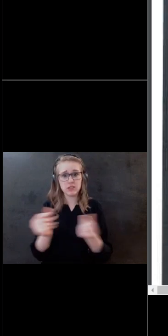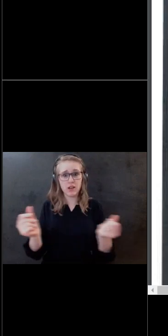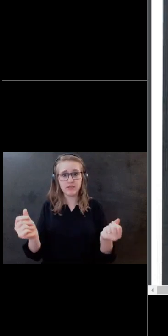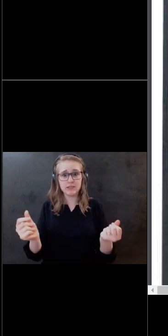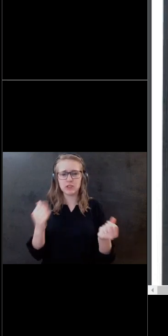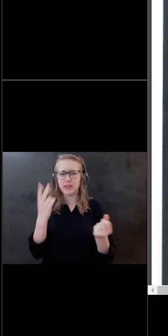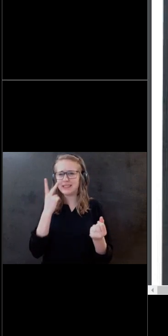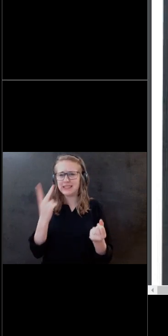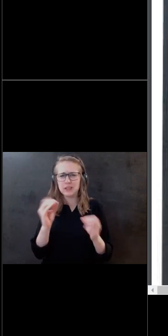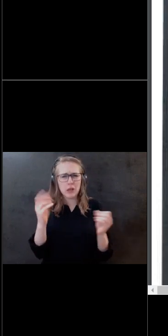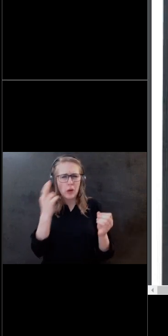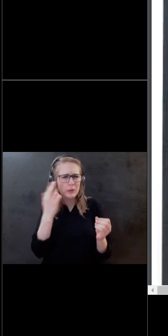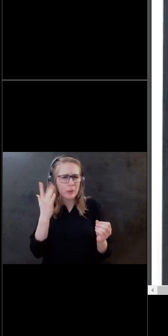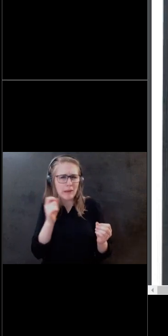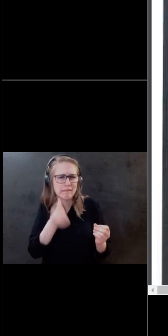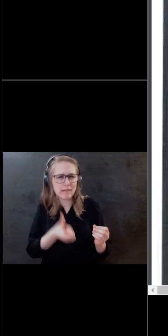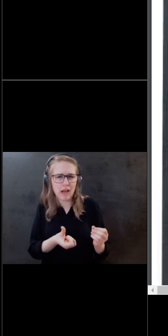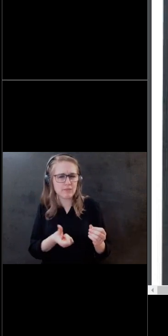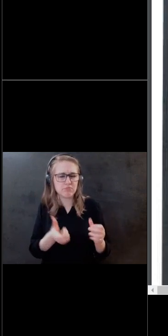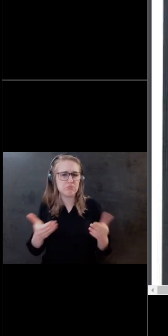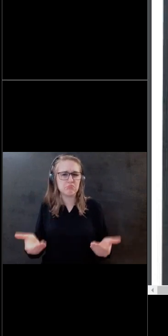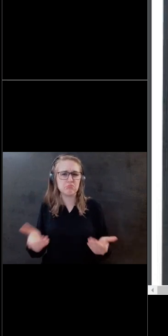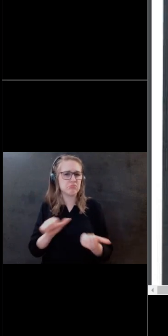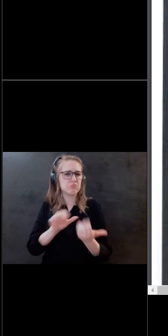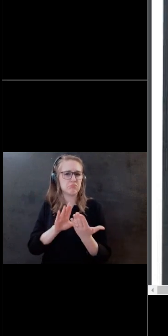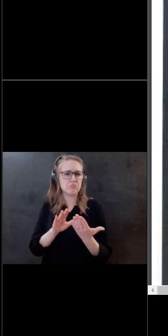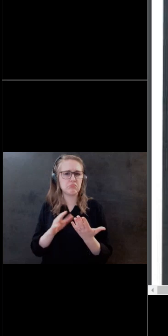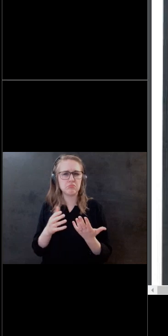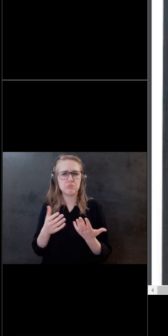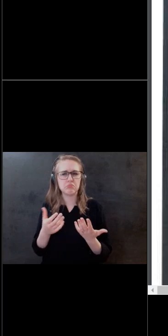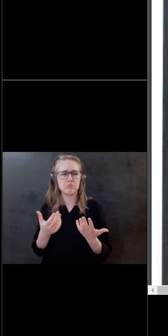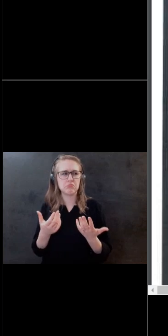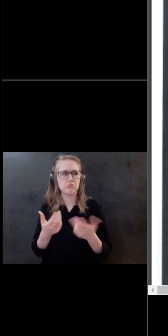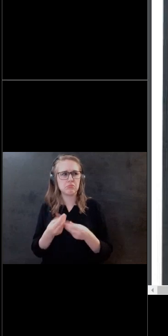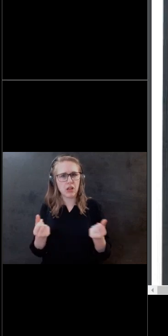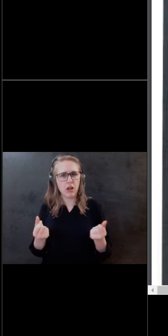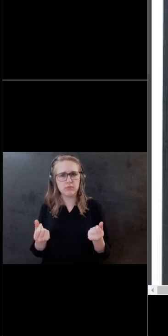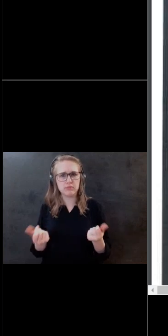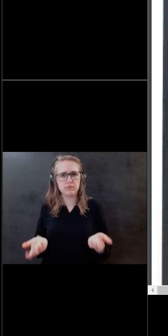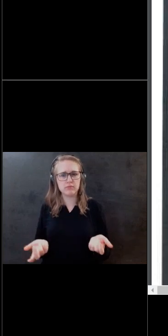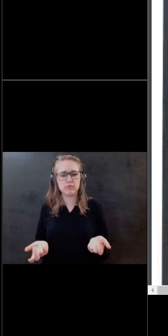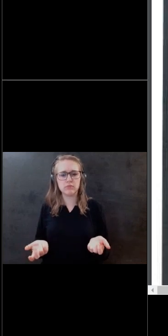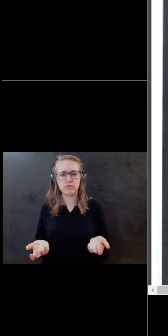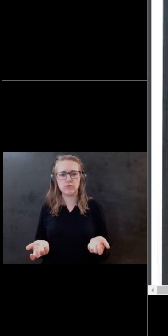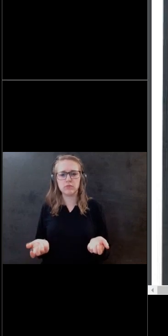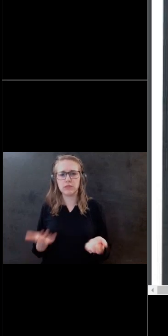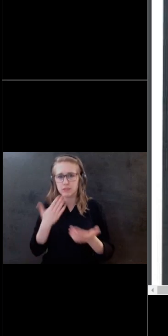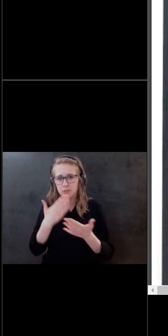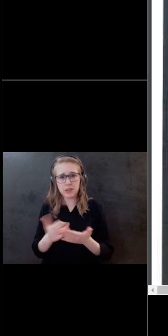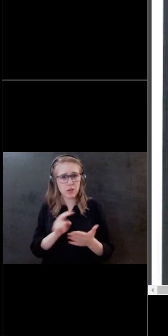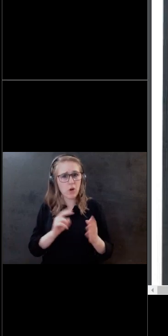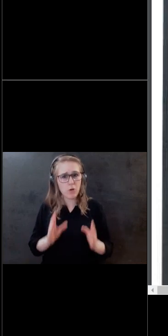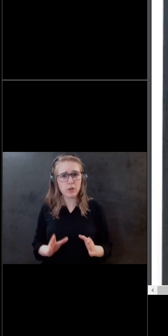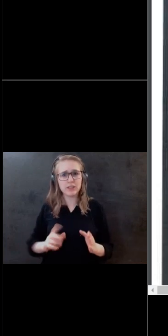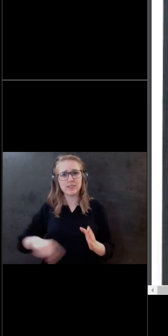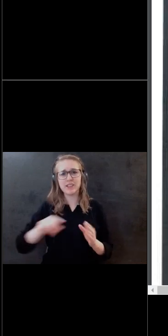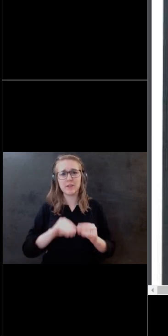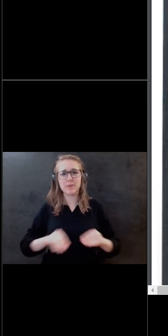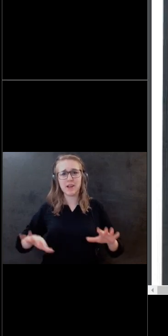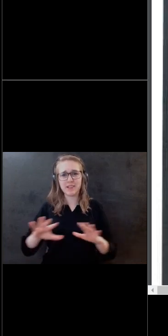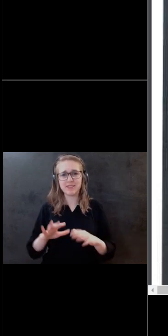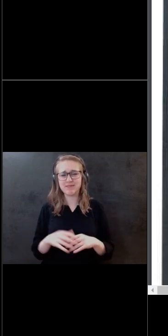reason why, you know, we can't come up. We got some pretty good owners of property. You guys are pretty